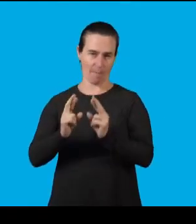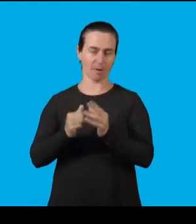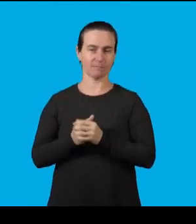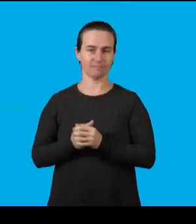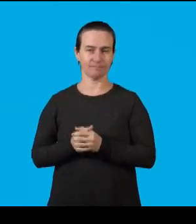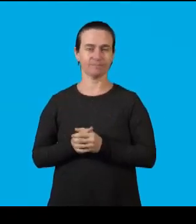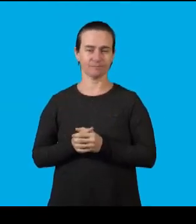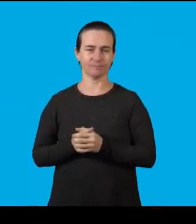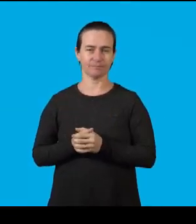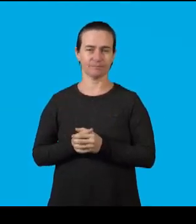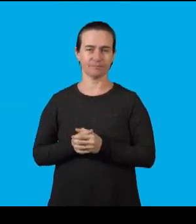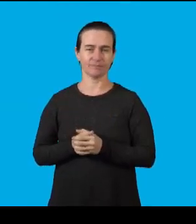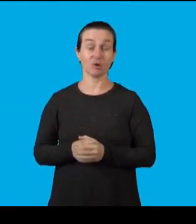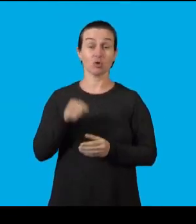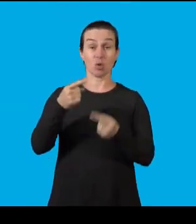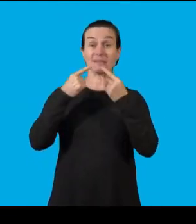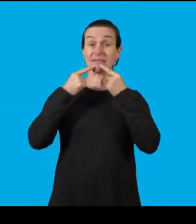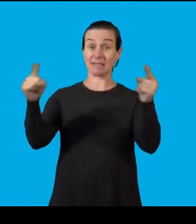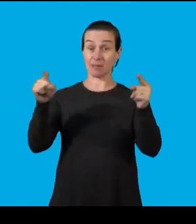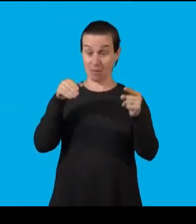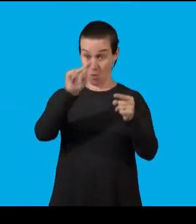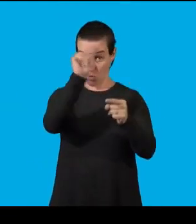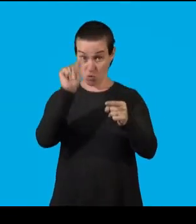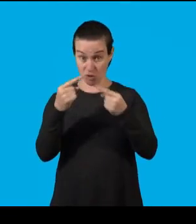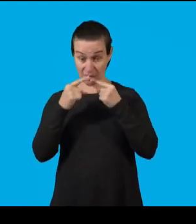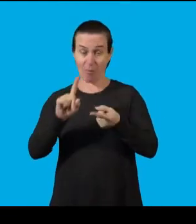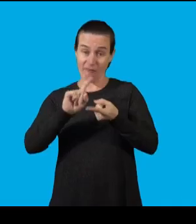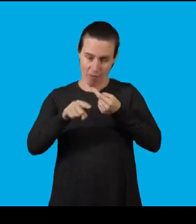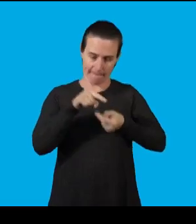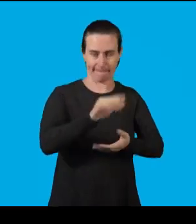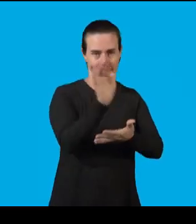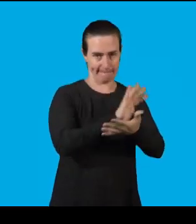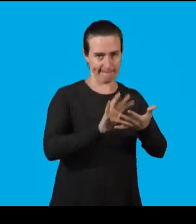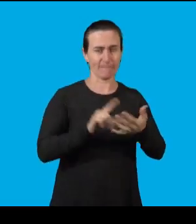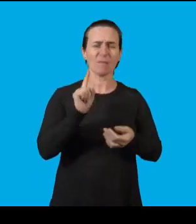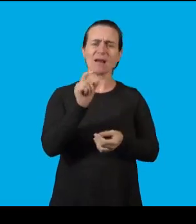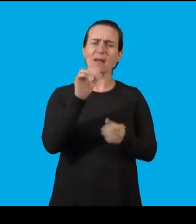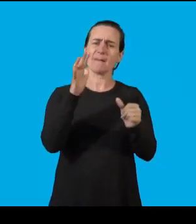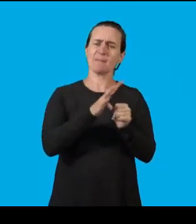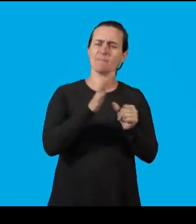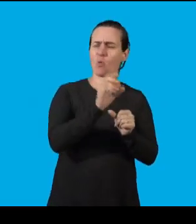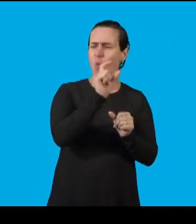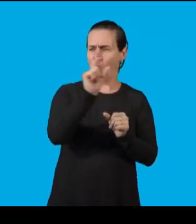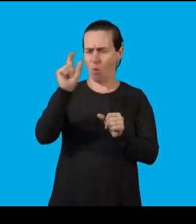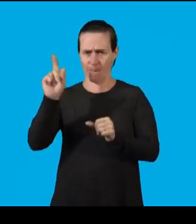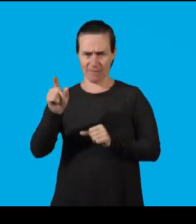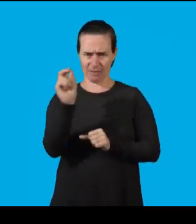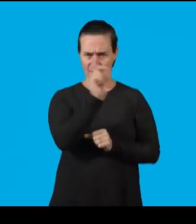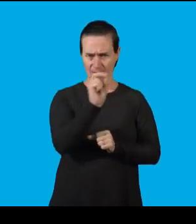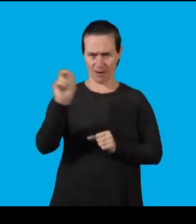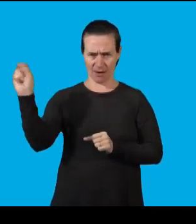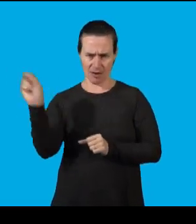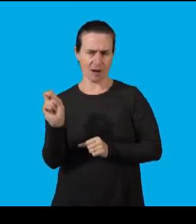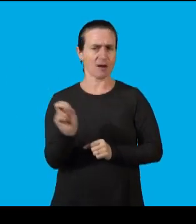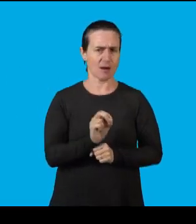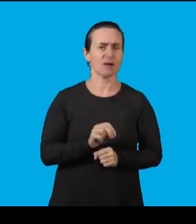the source itself that is given. So don't forget to underline the keywords in the question, to look for supporting